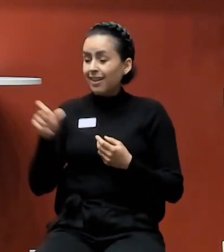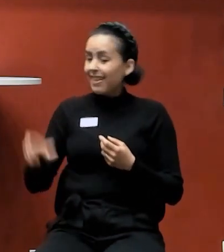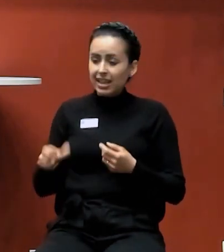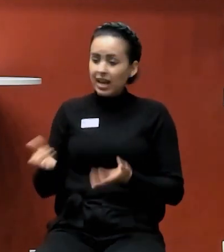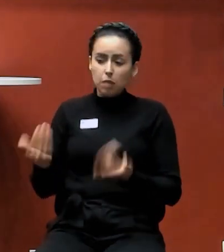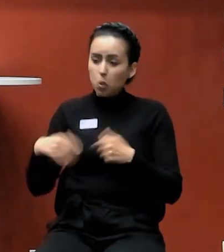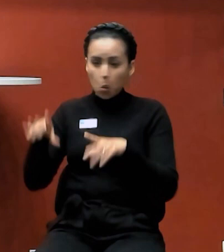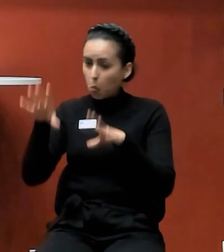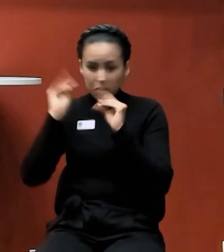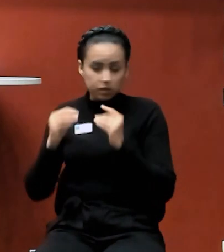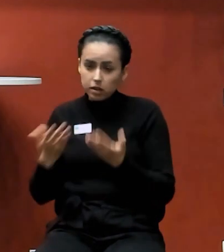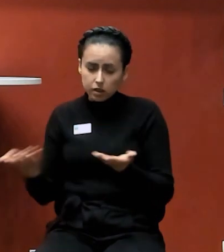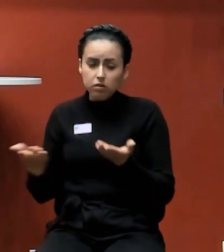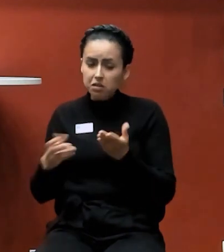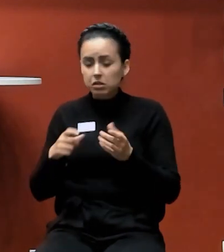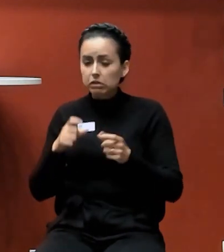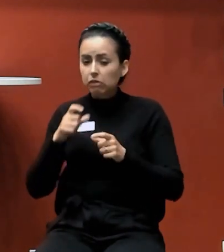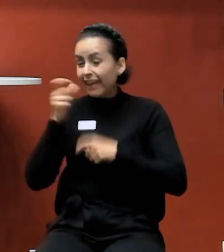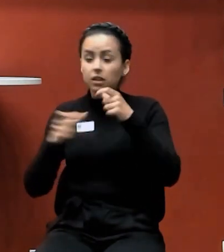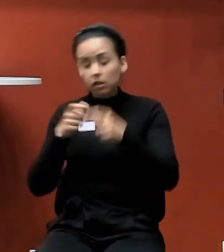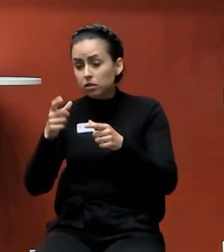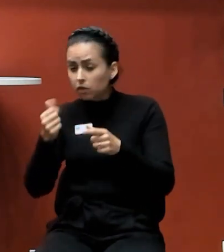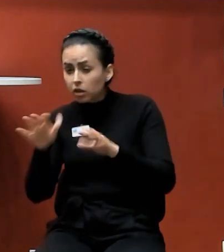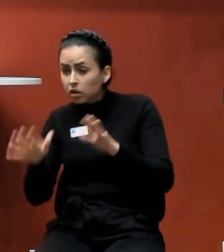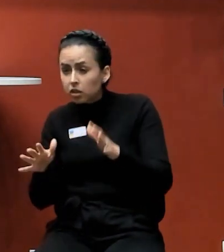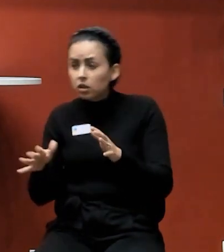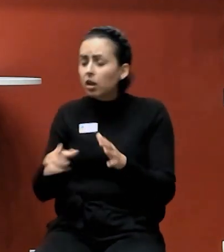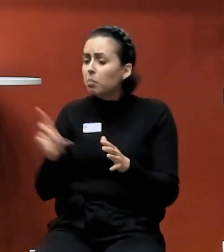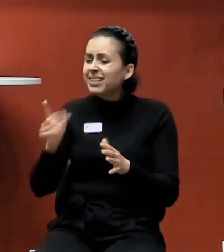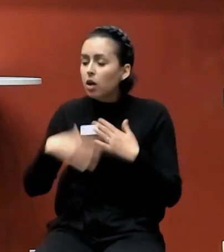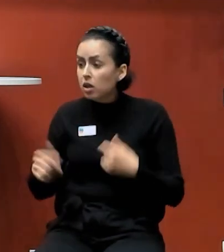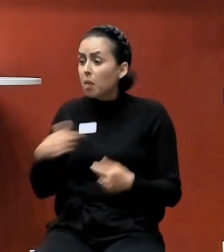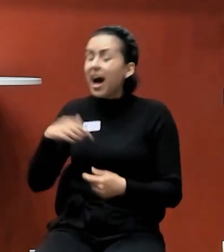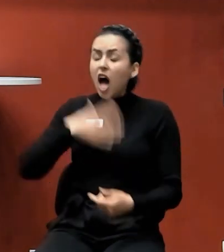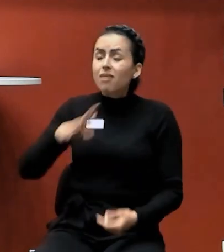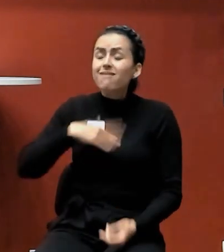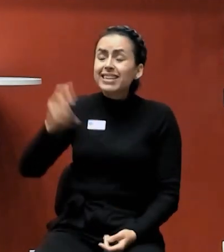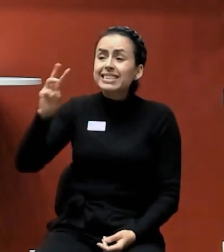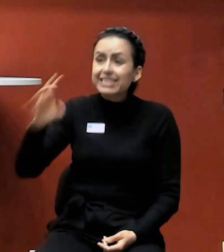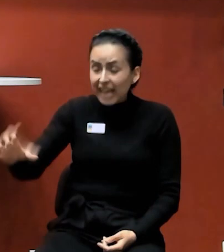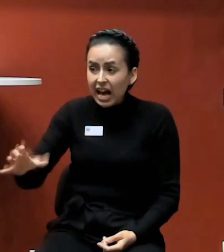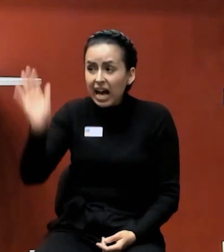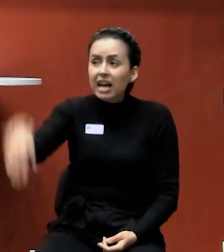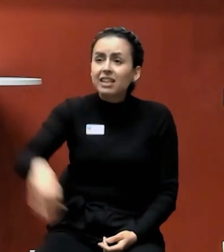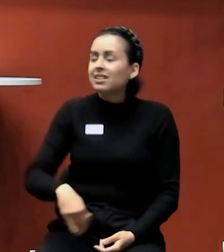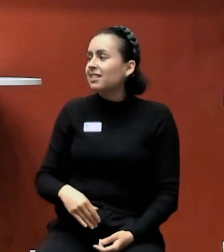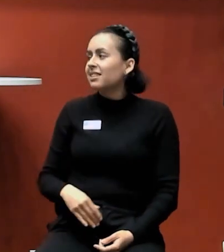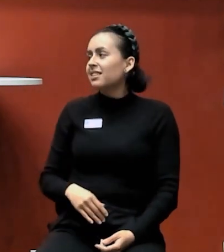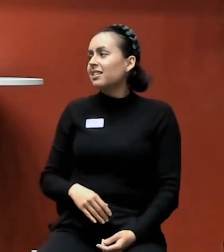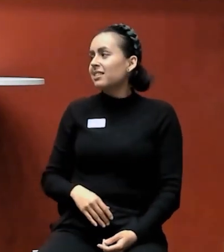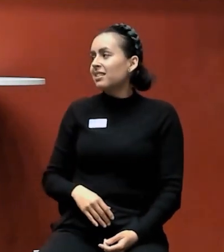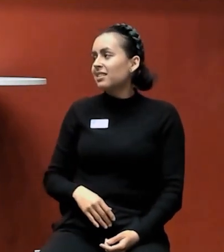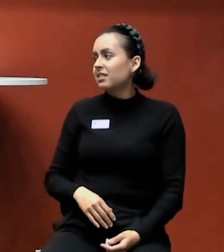him. Mm. And so somebody then says, what do you want? He said, I want to go to the toilet. So,